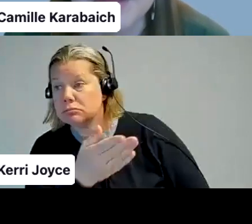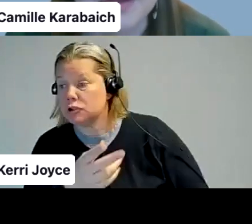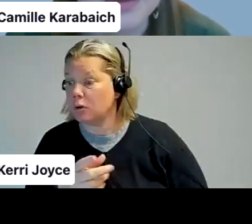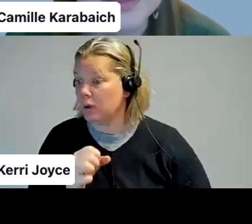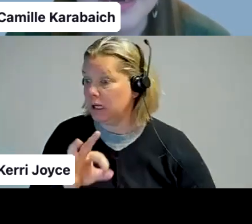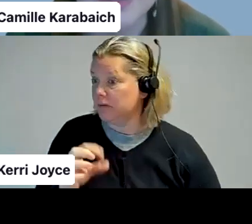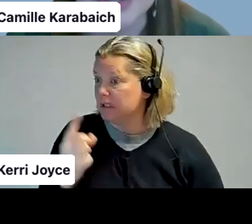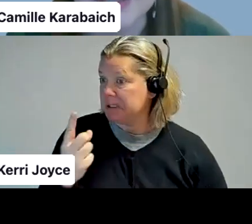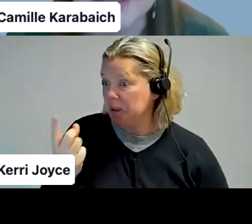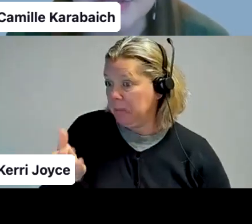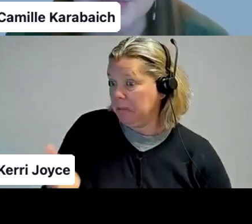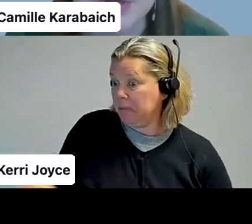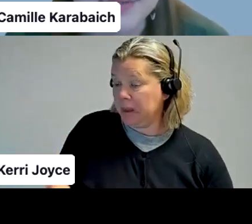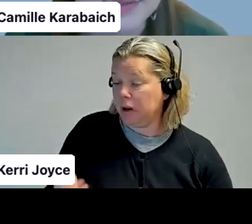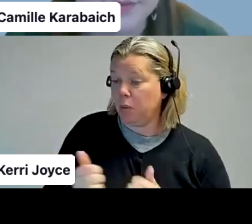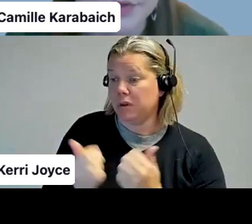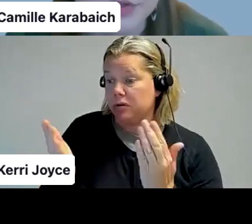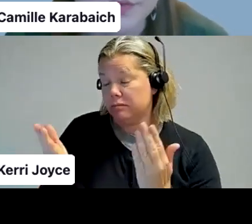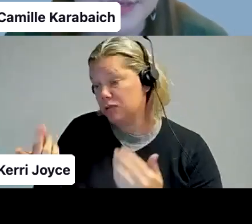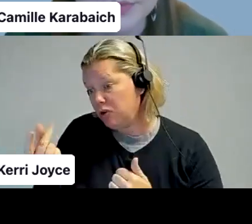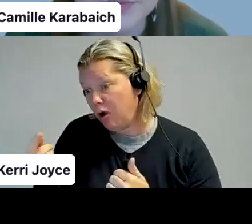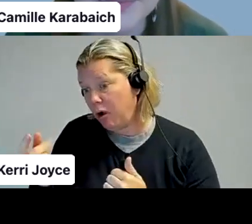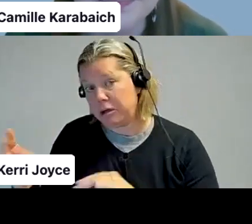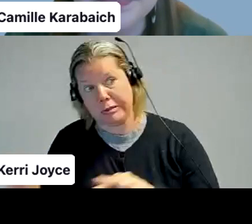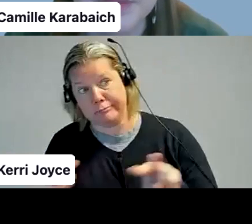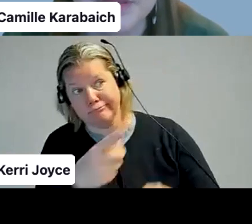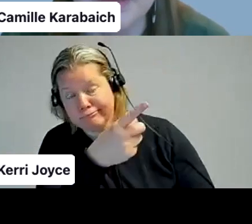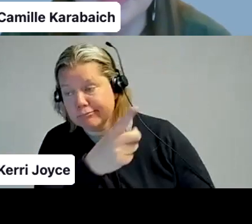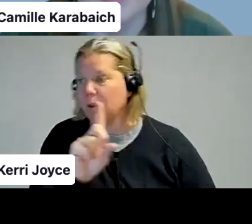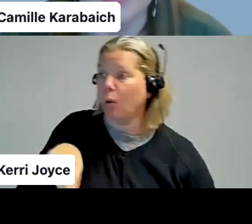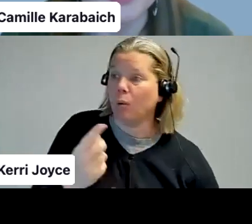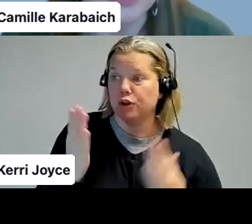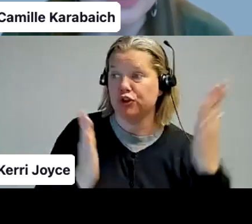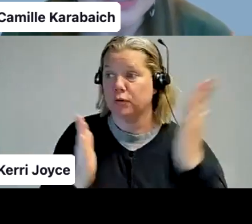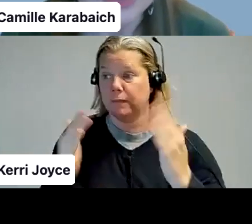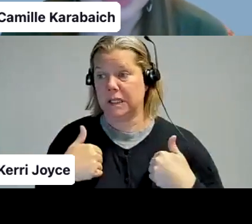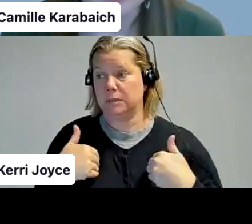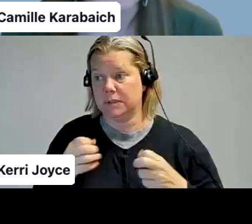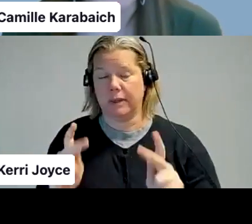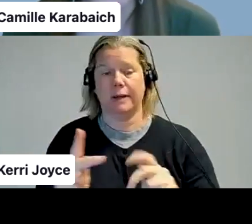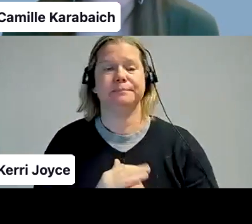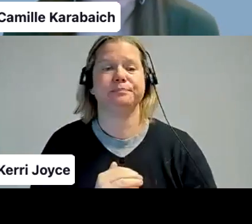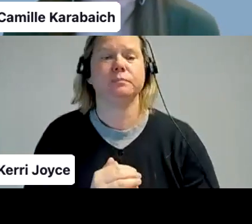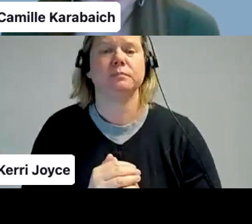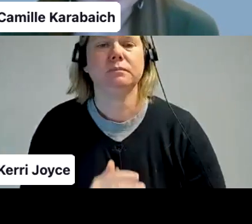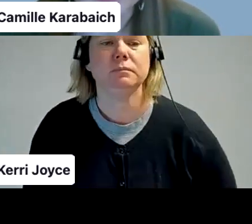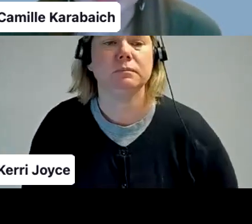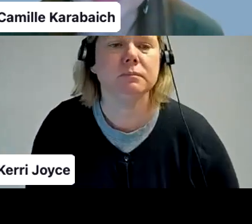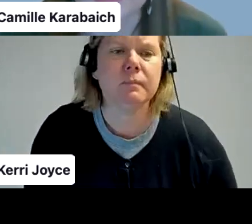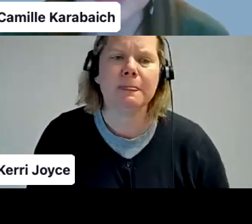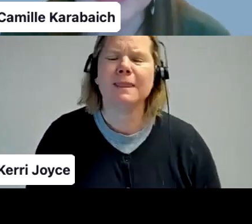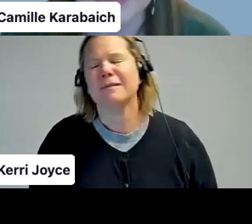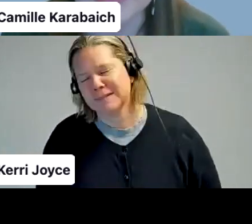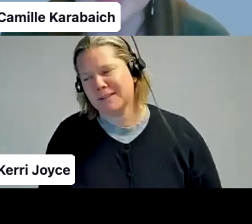with a signage that says no dogs except for service animals. Generally, your starting place is to be welcoming to